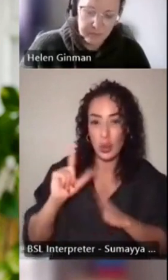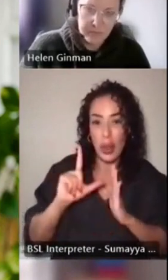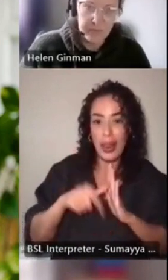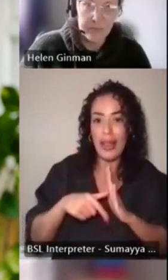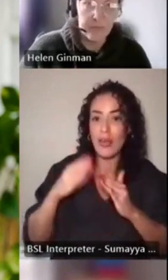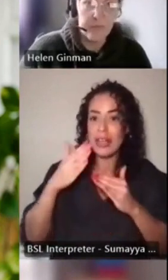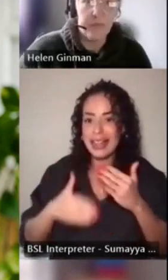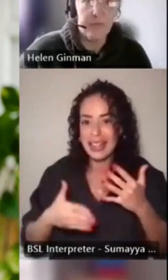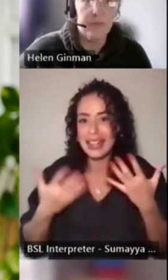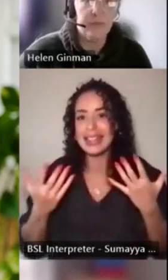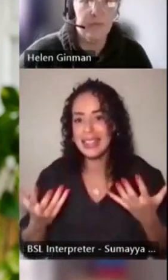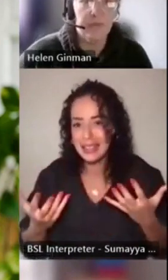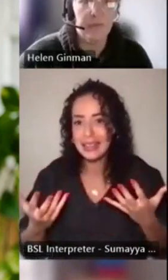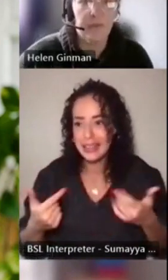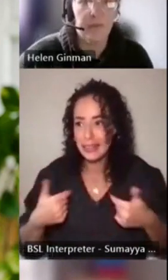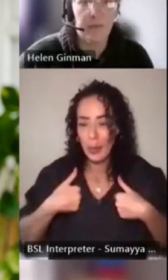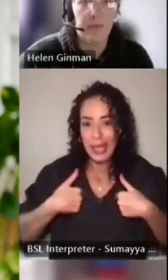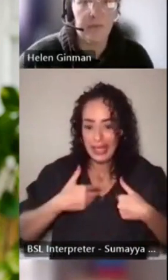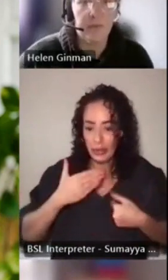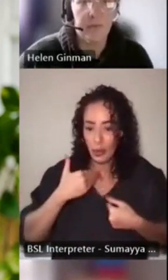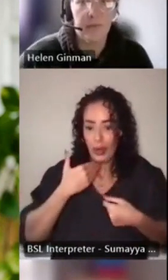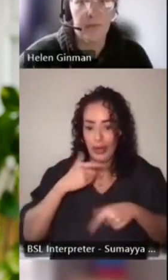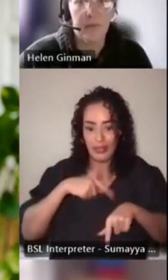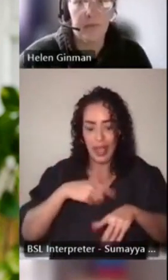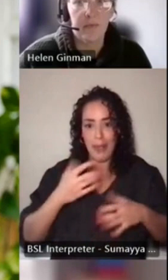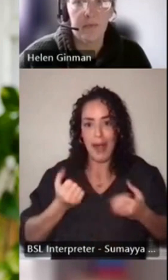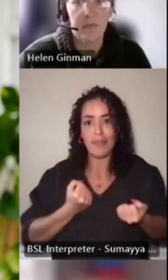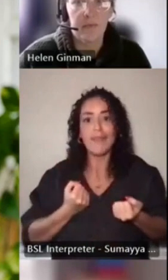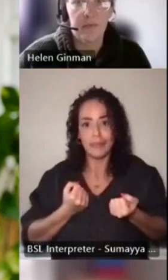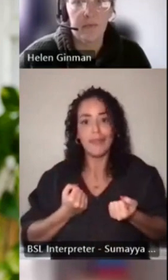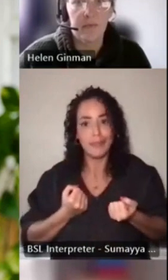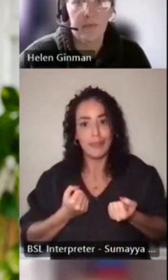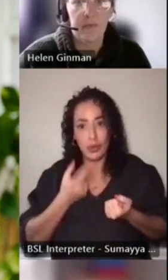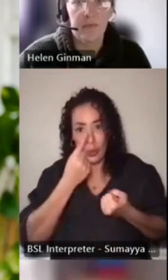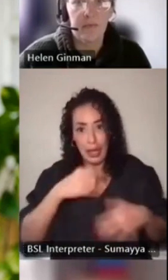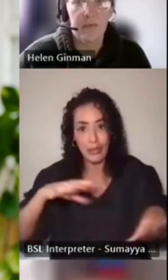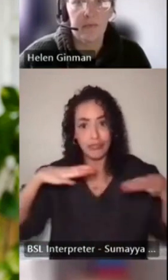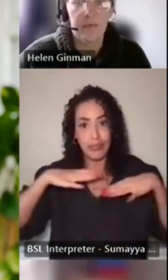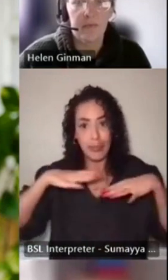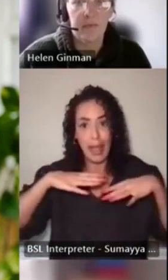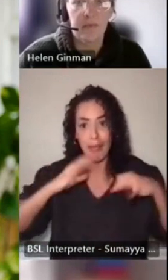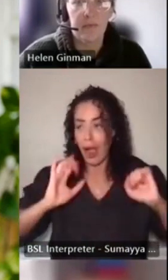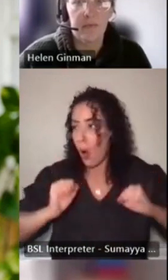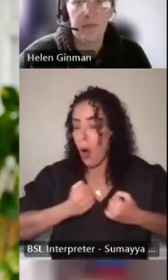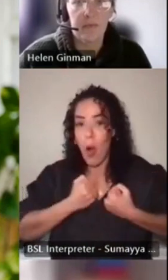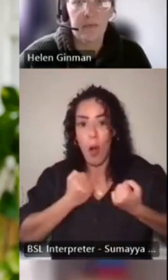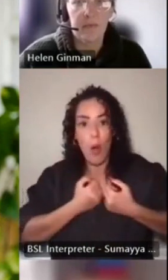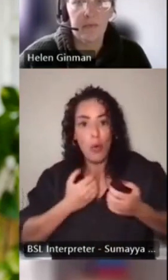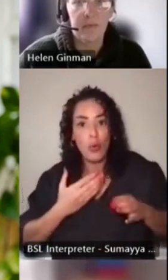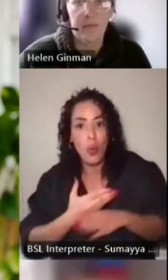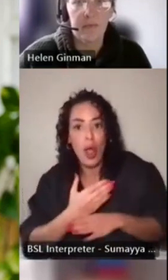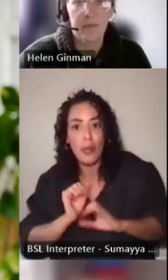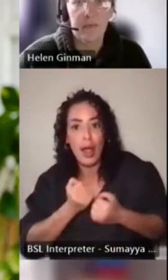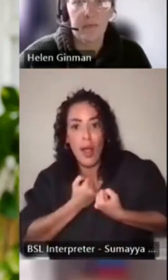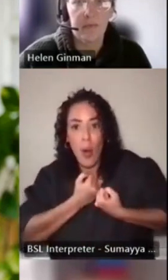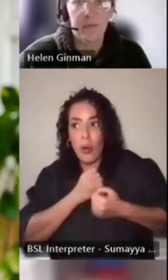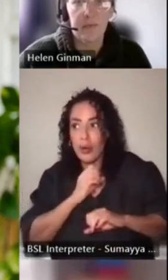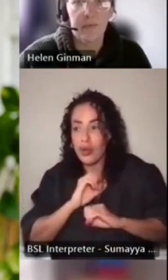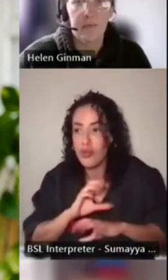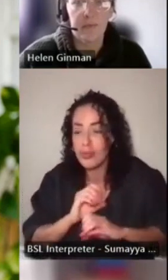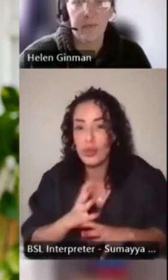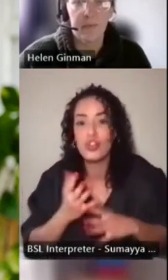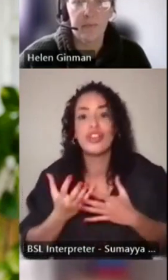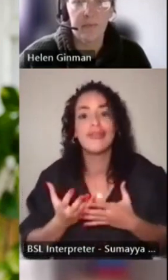deadline, because it doesn't give me enough time to prepare my own work and my own